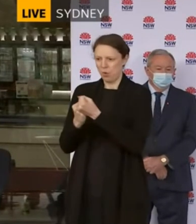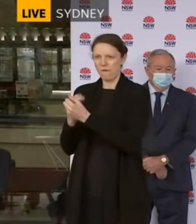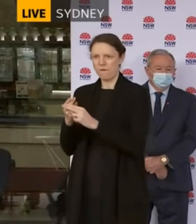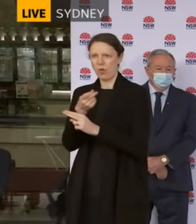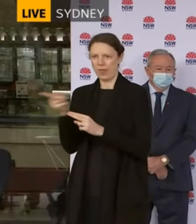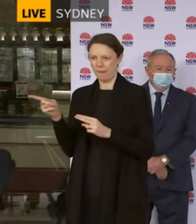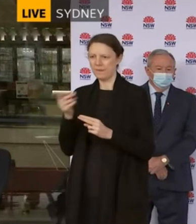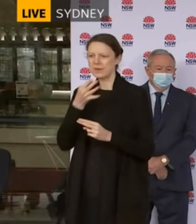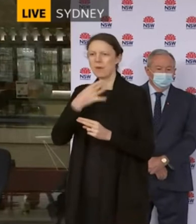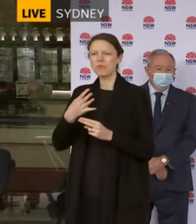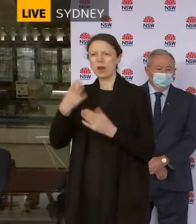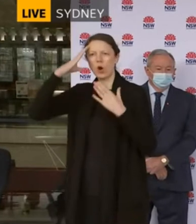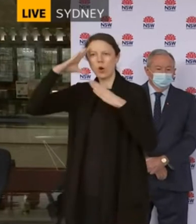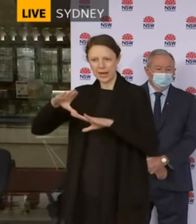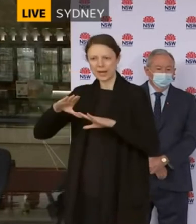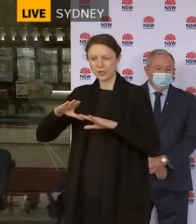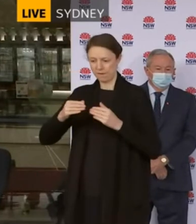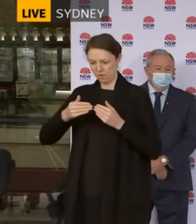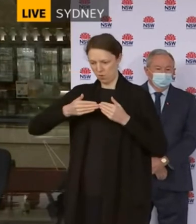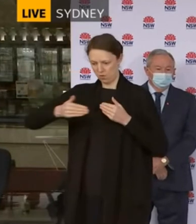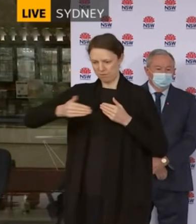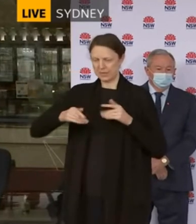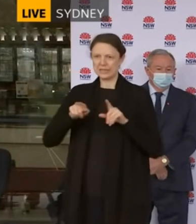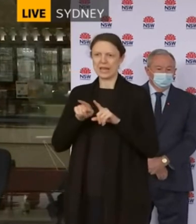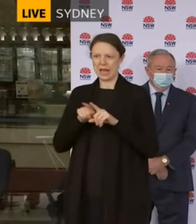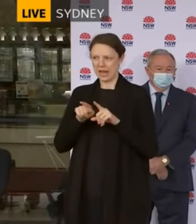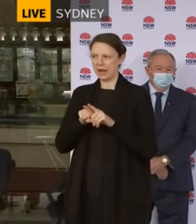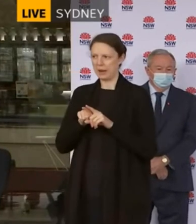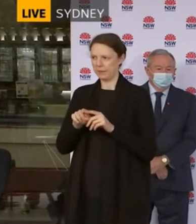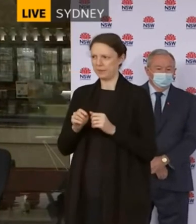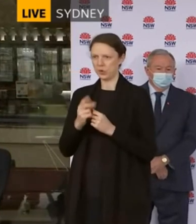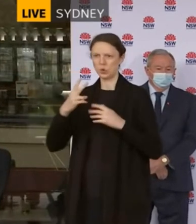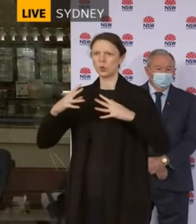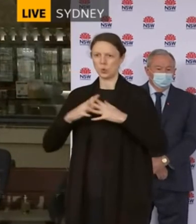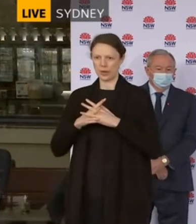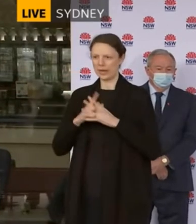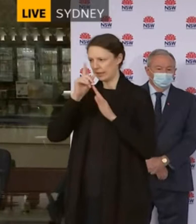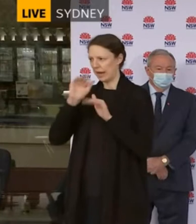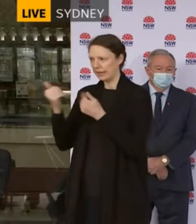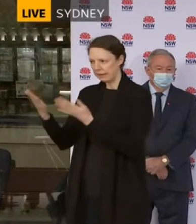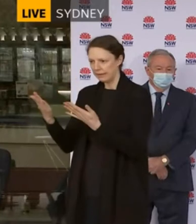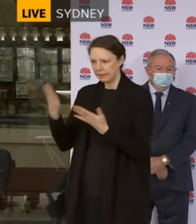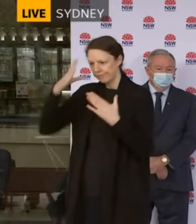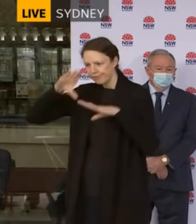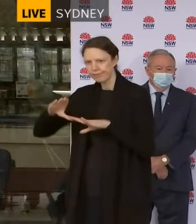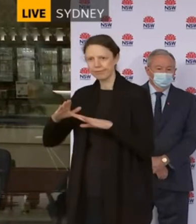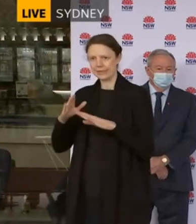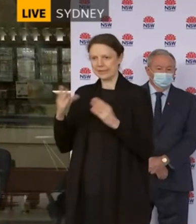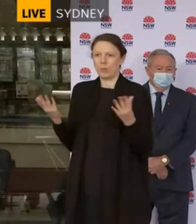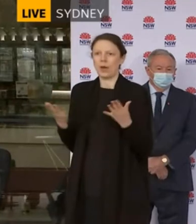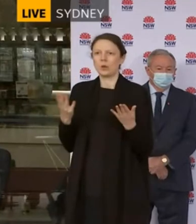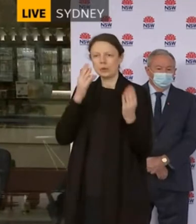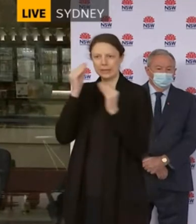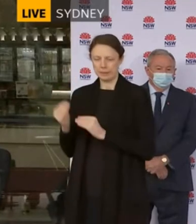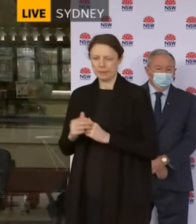That will be for 14 days during this period of time. And obviously that information can be provided on the Department of Community Services